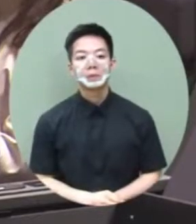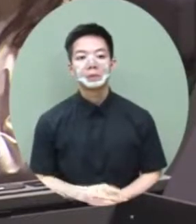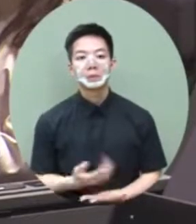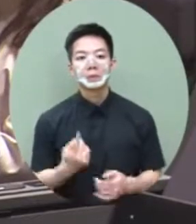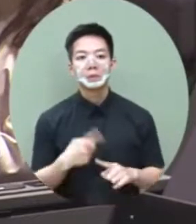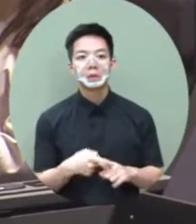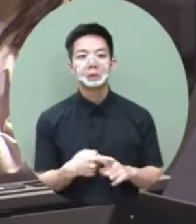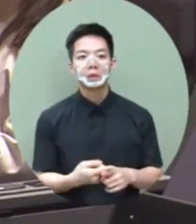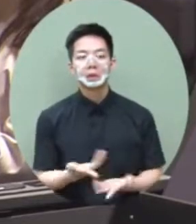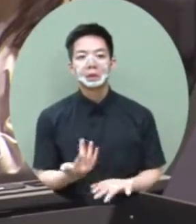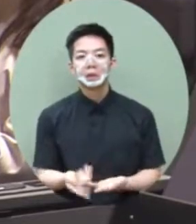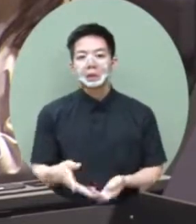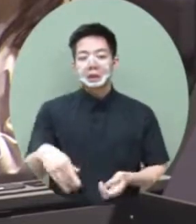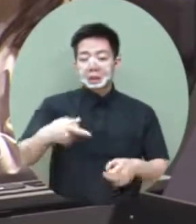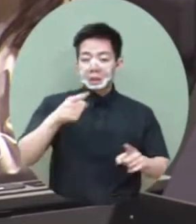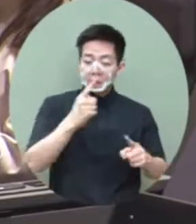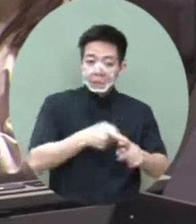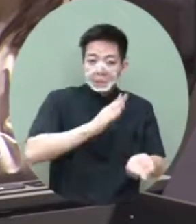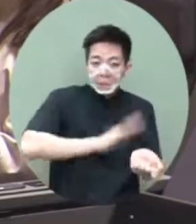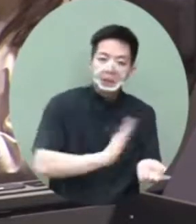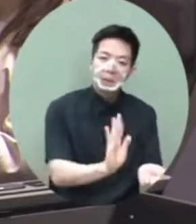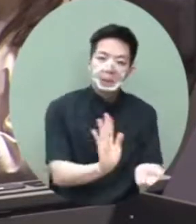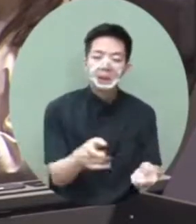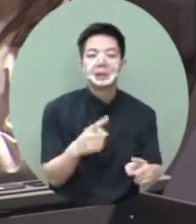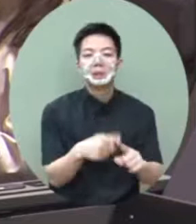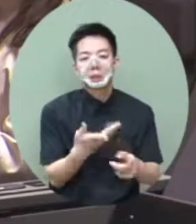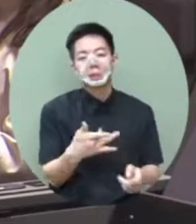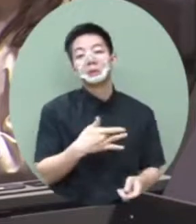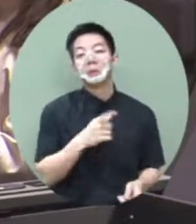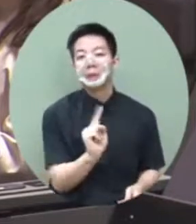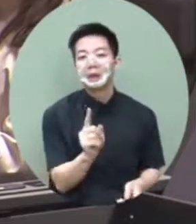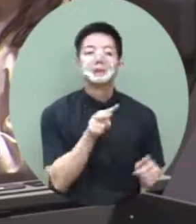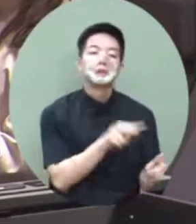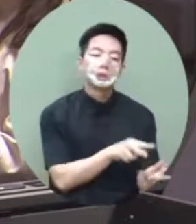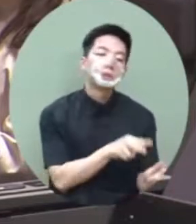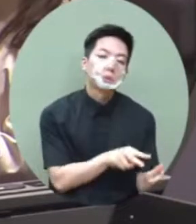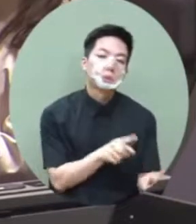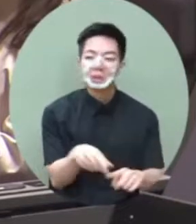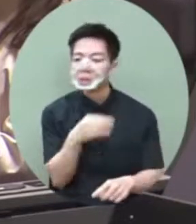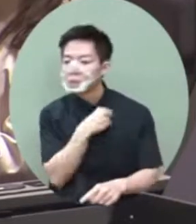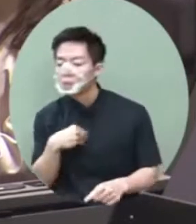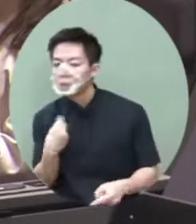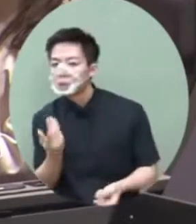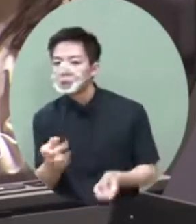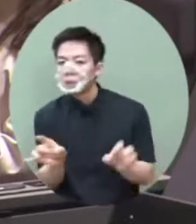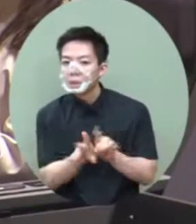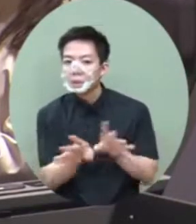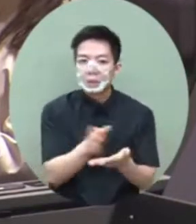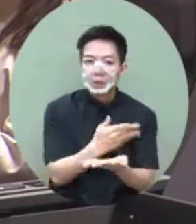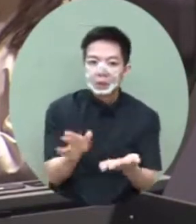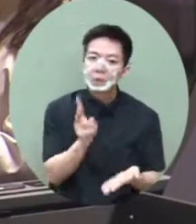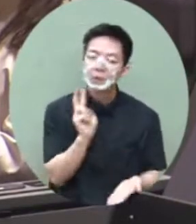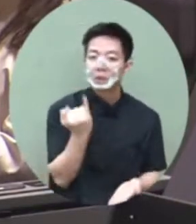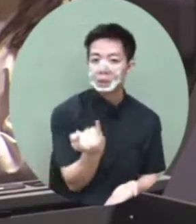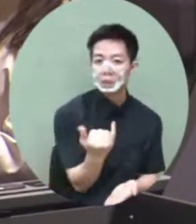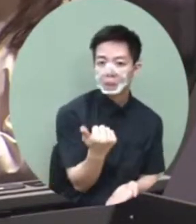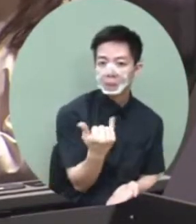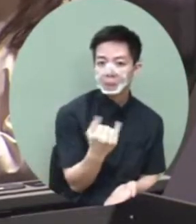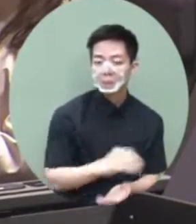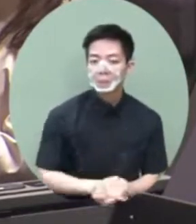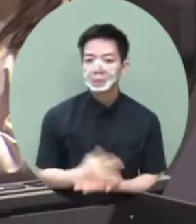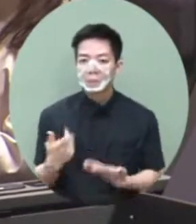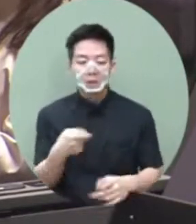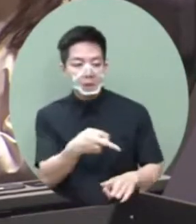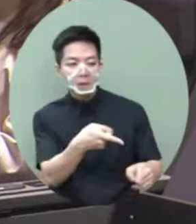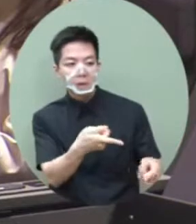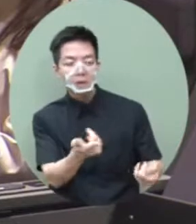2, the patients residing in Hall 2 did not have serious symptoms, and the HA should